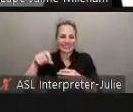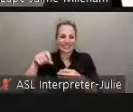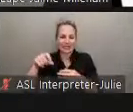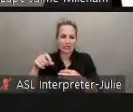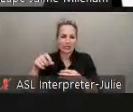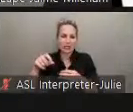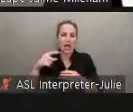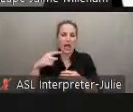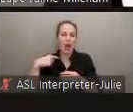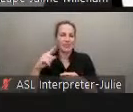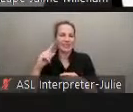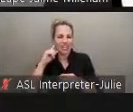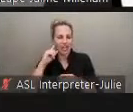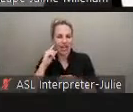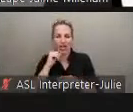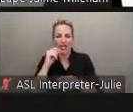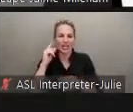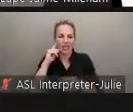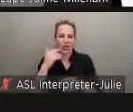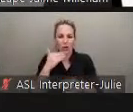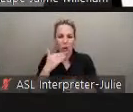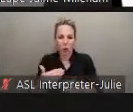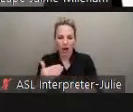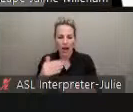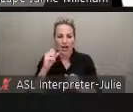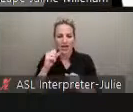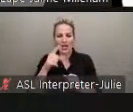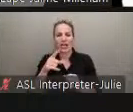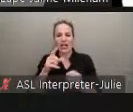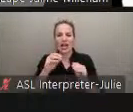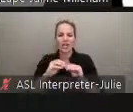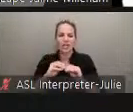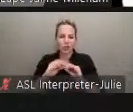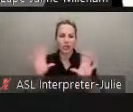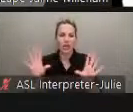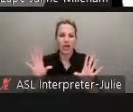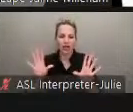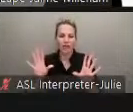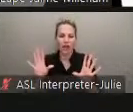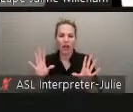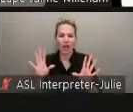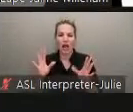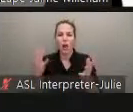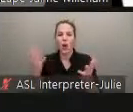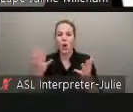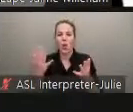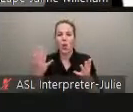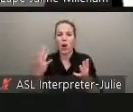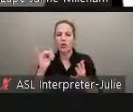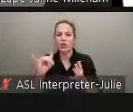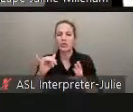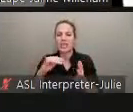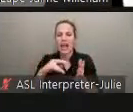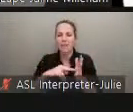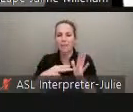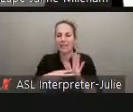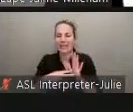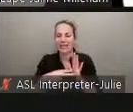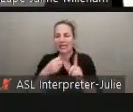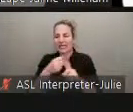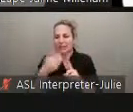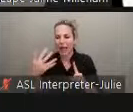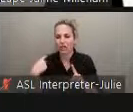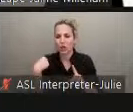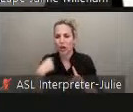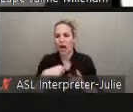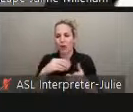of hearing it, but not hearing it. So can you kind of clarify what does that exist of? So our students